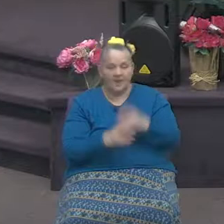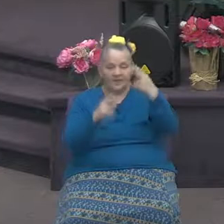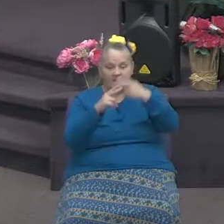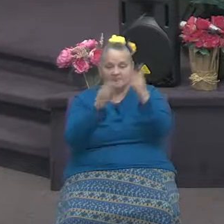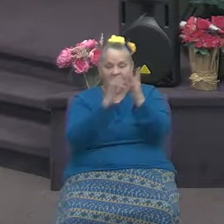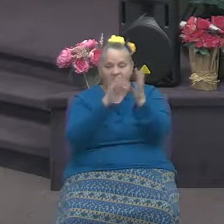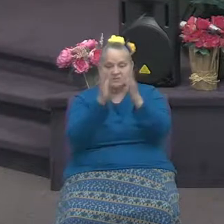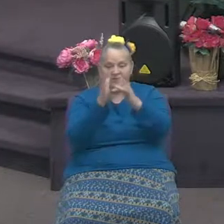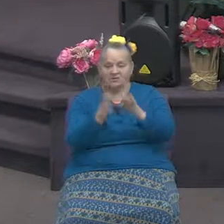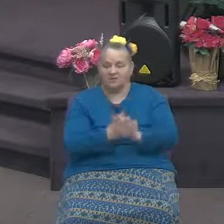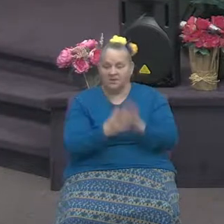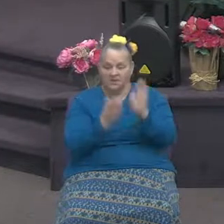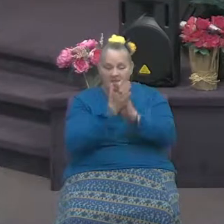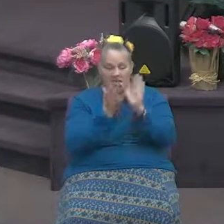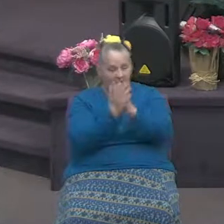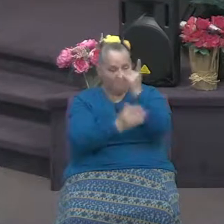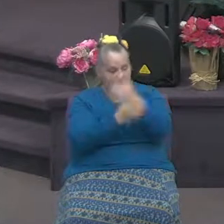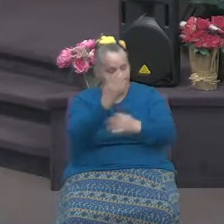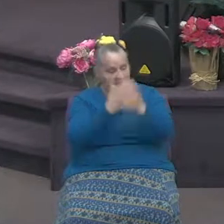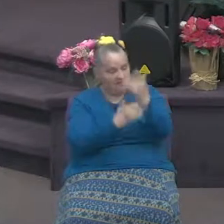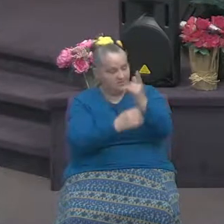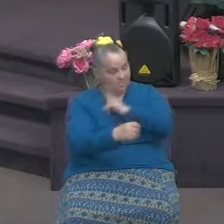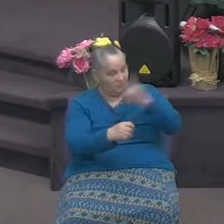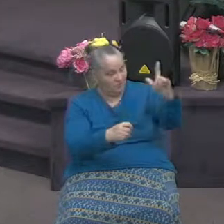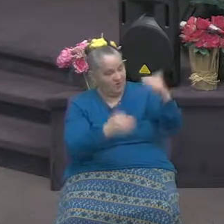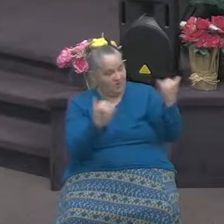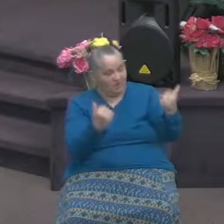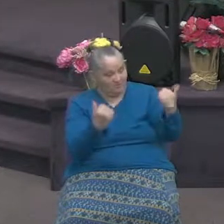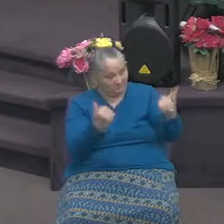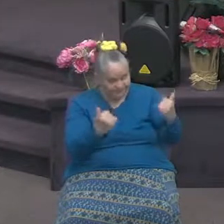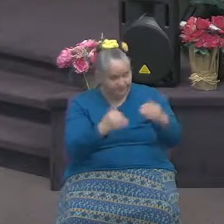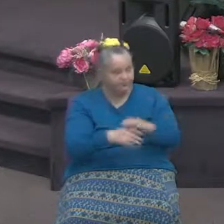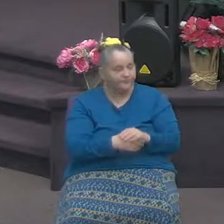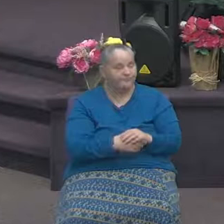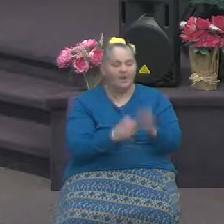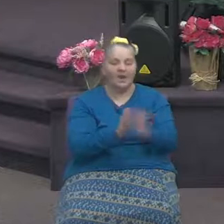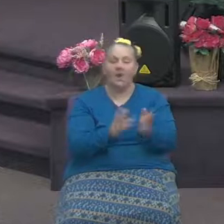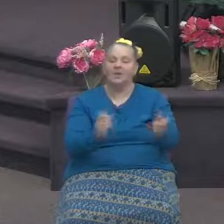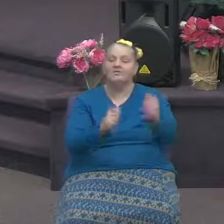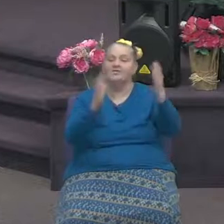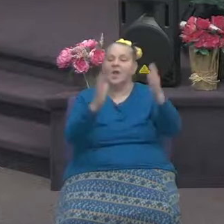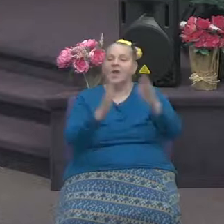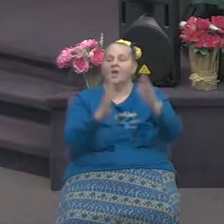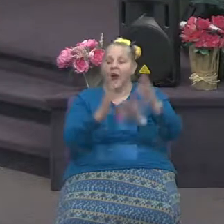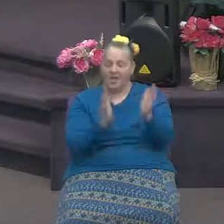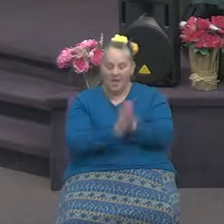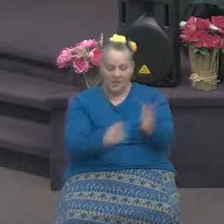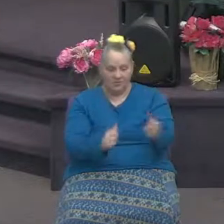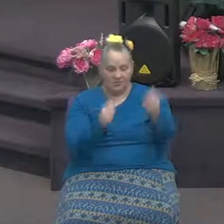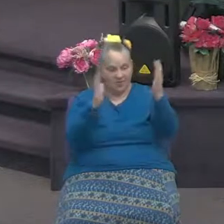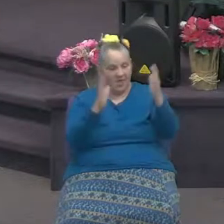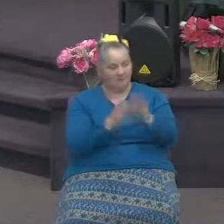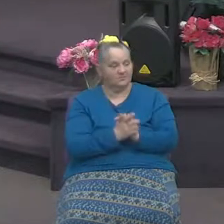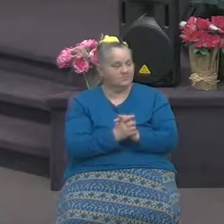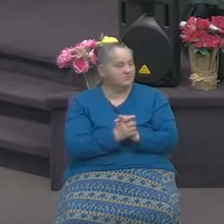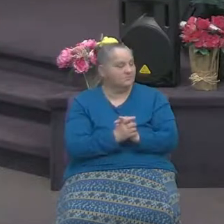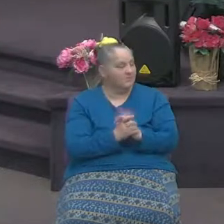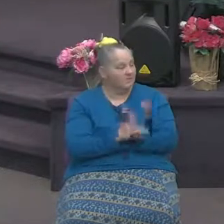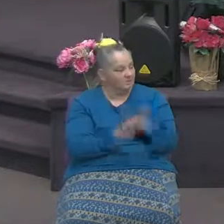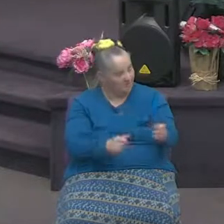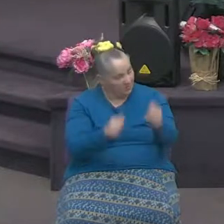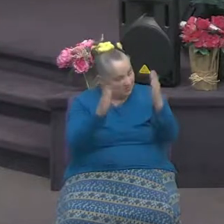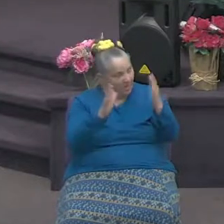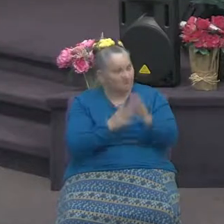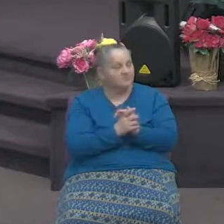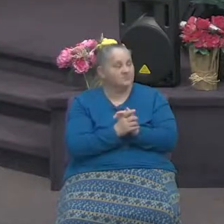In the name of Jesus. Why don't you clap your hands to the Lord right now? Hallelujah. Hallelujah.